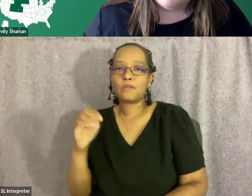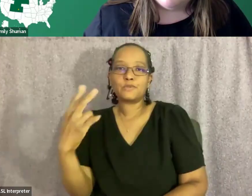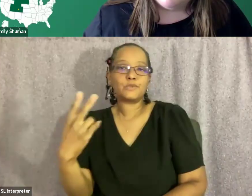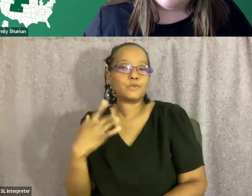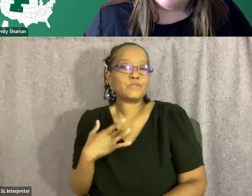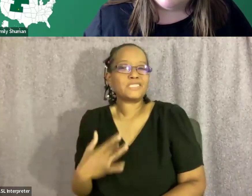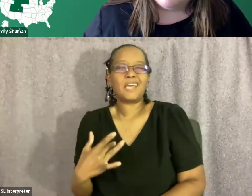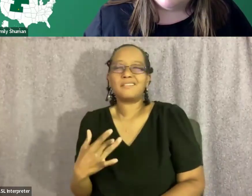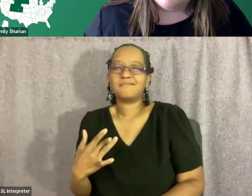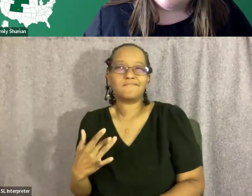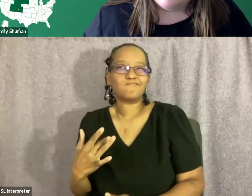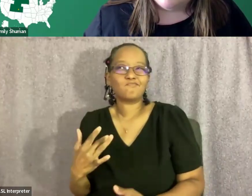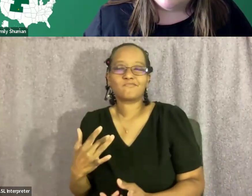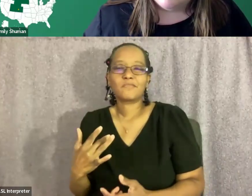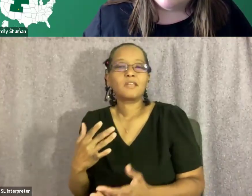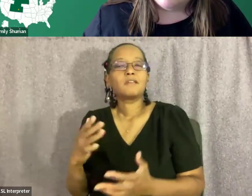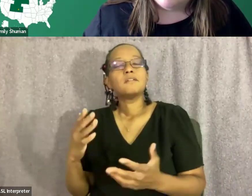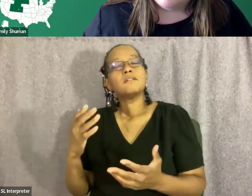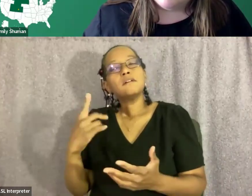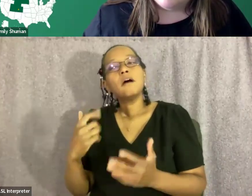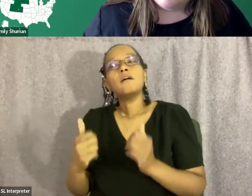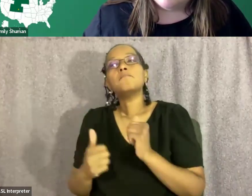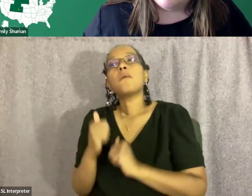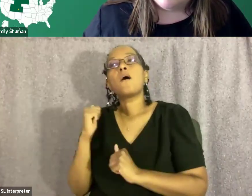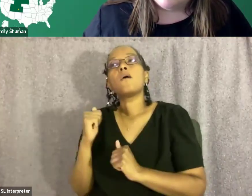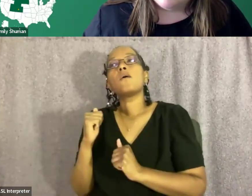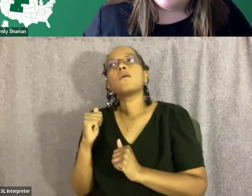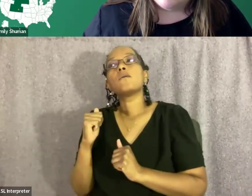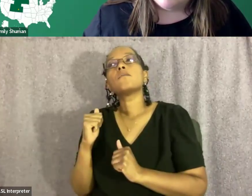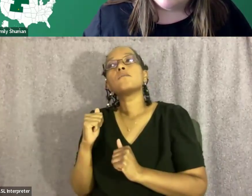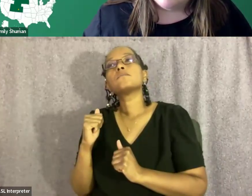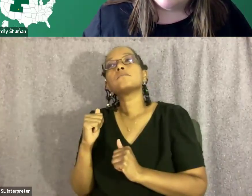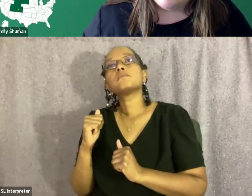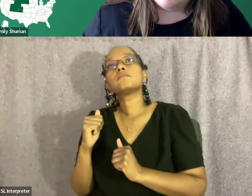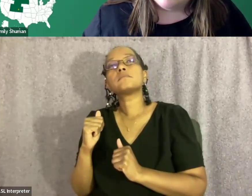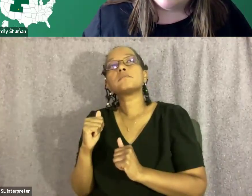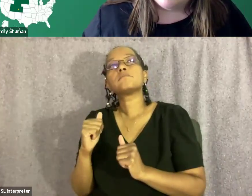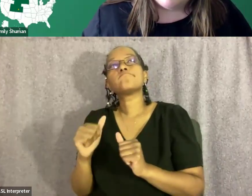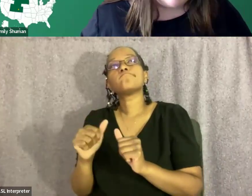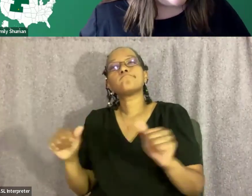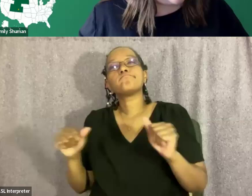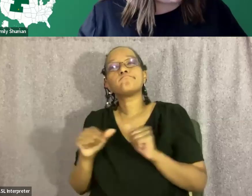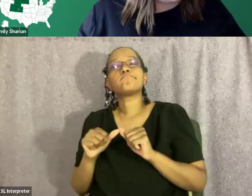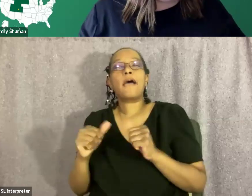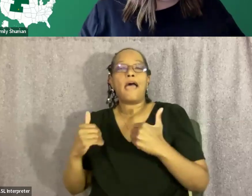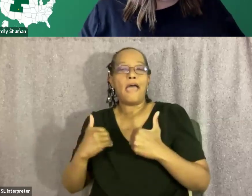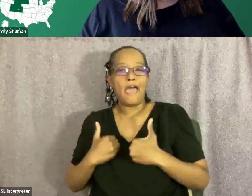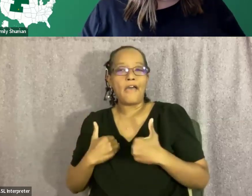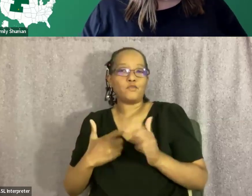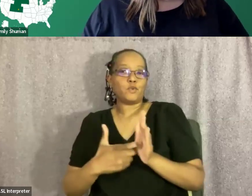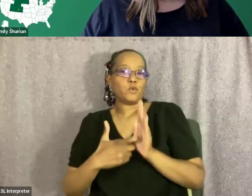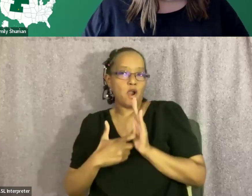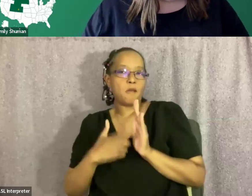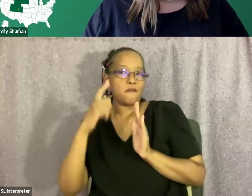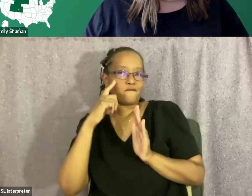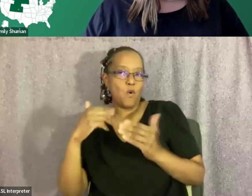do that. I mean, certainly most places have requirements for animals to be vaccinated,